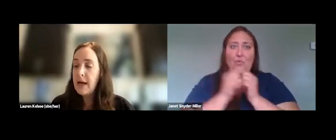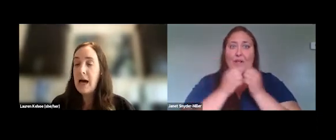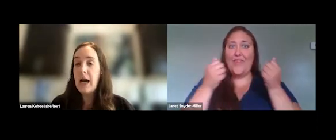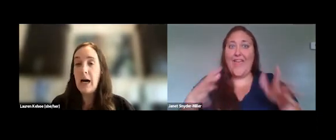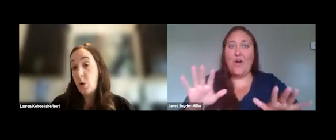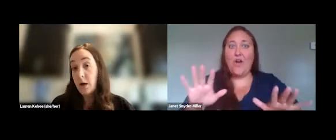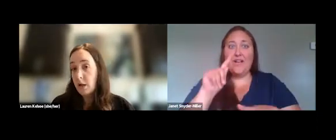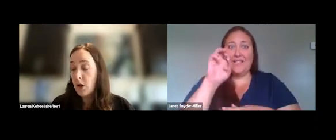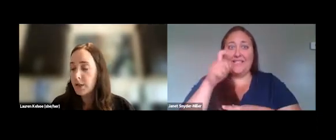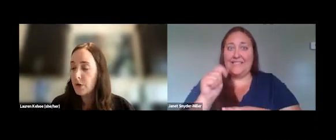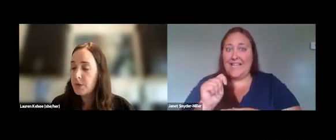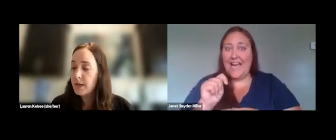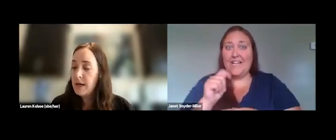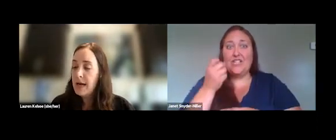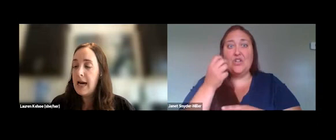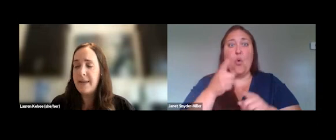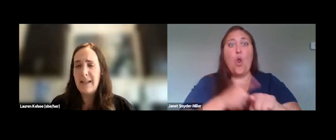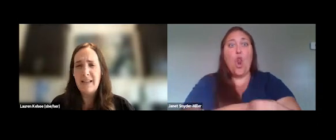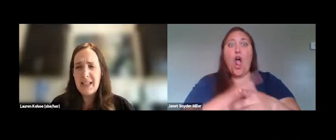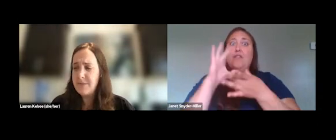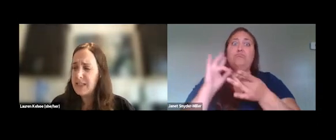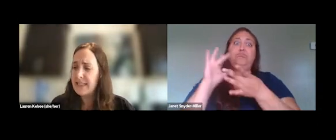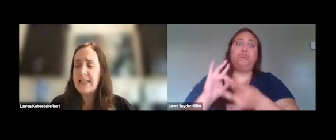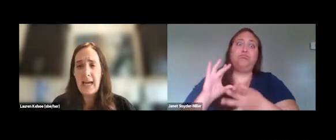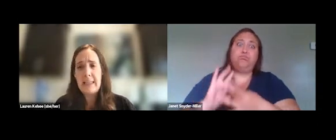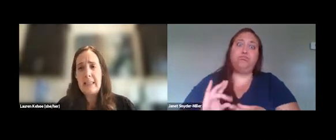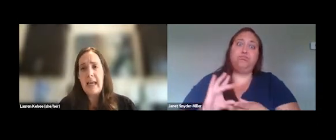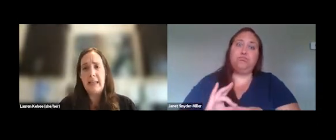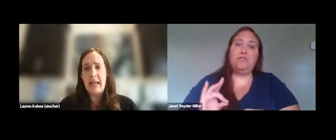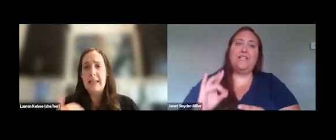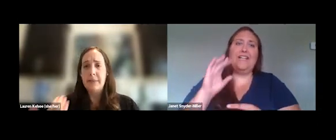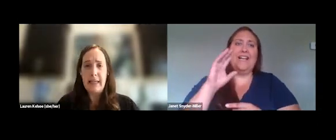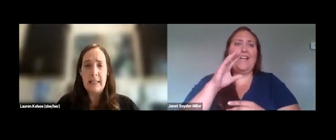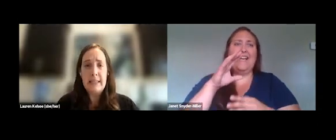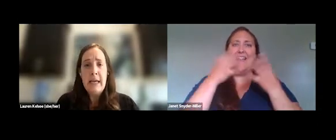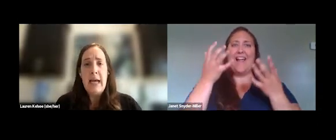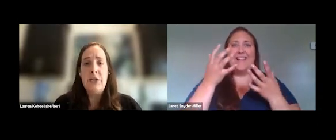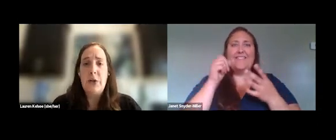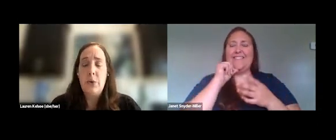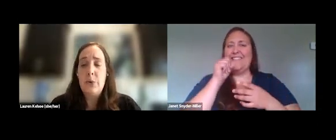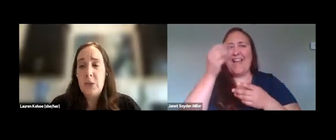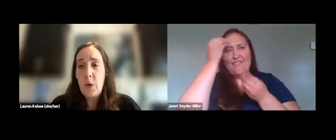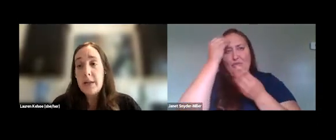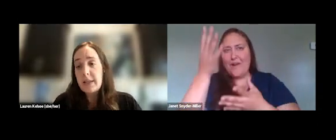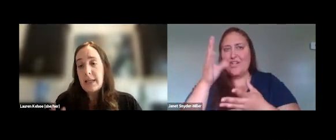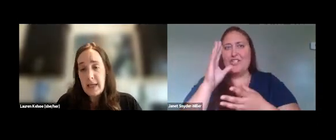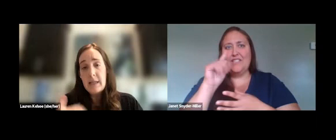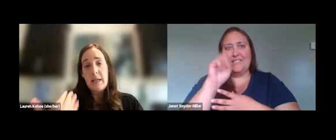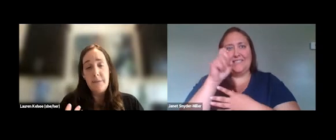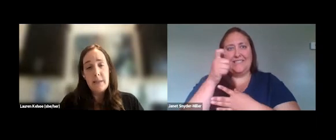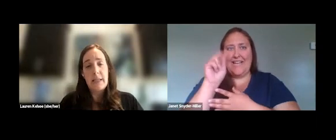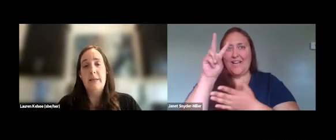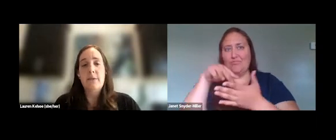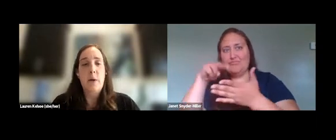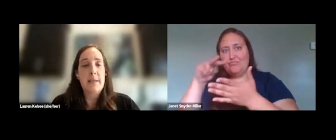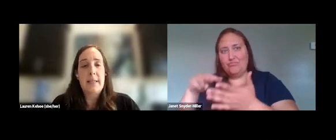text or a long description, and then lots of dense text and lots of links. And so this was, as I said, kind